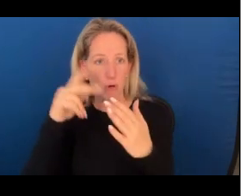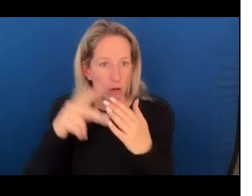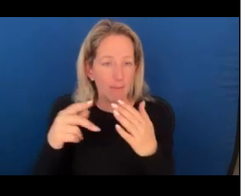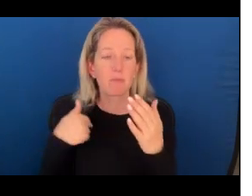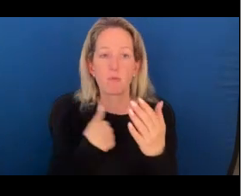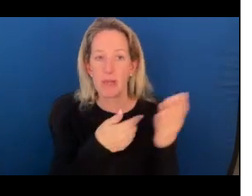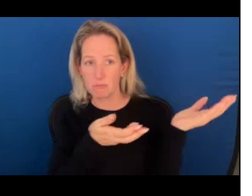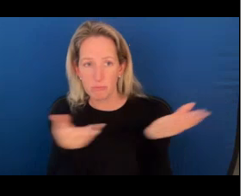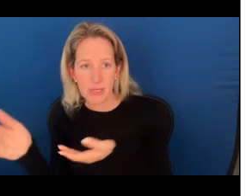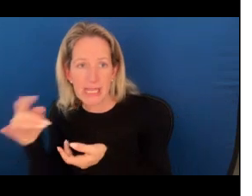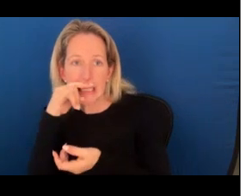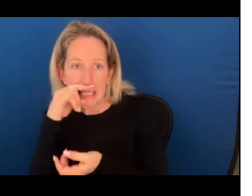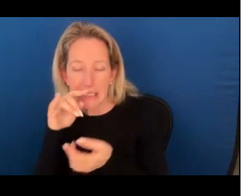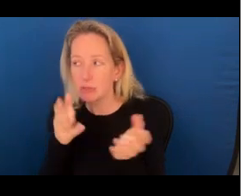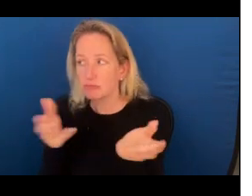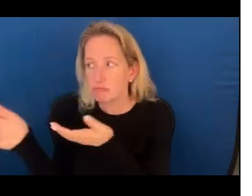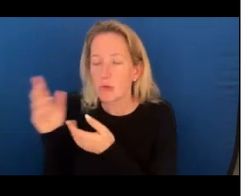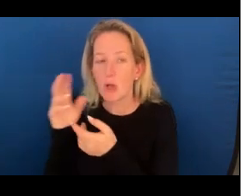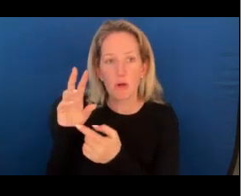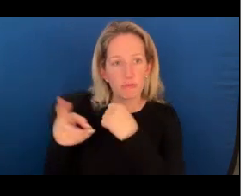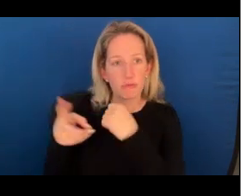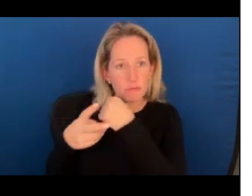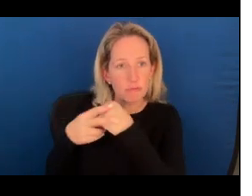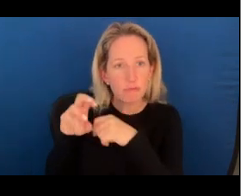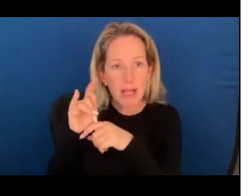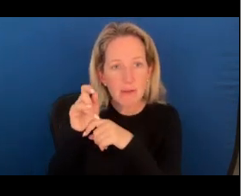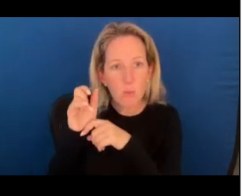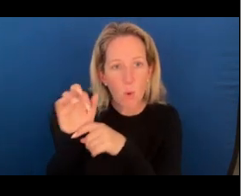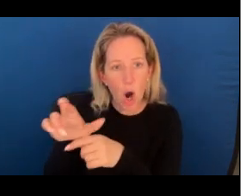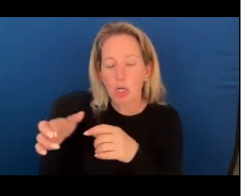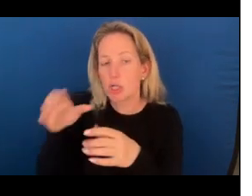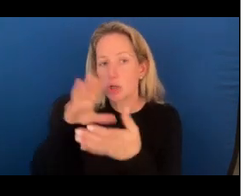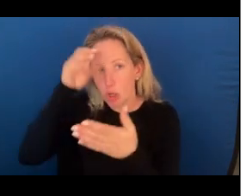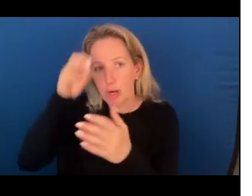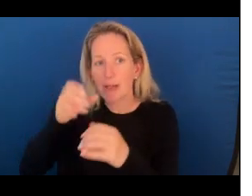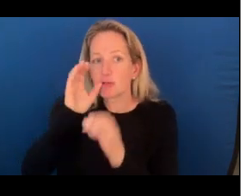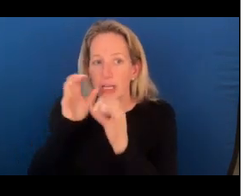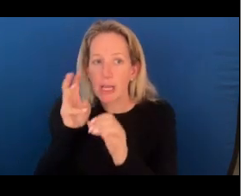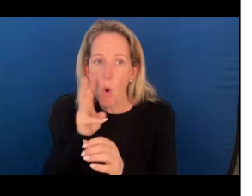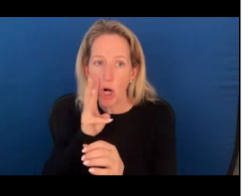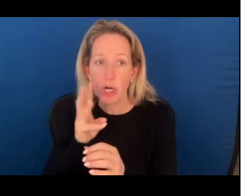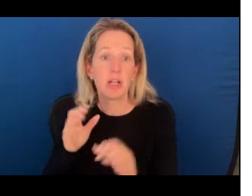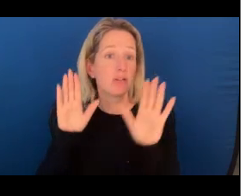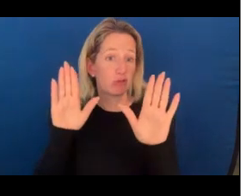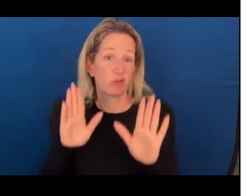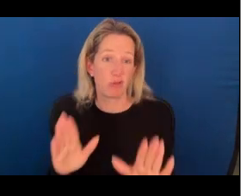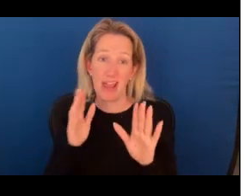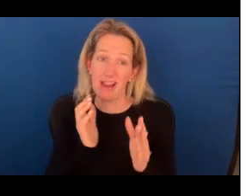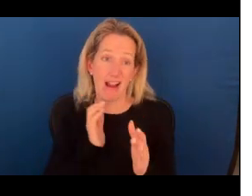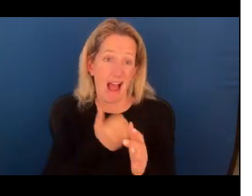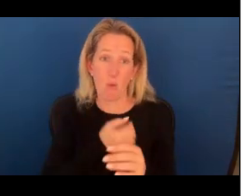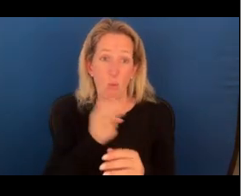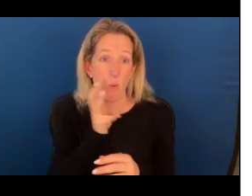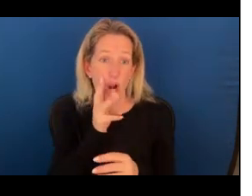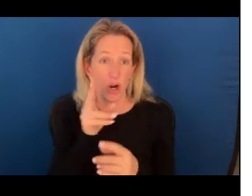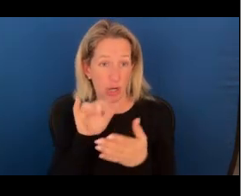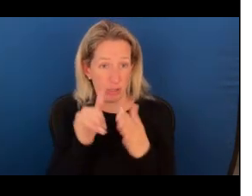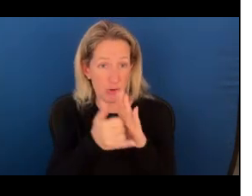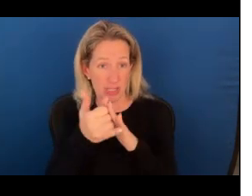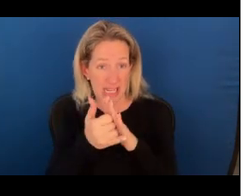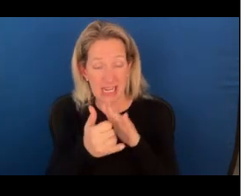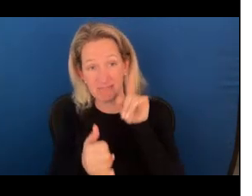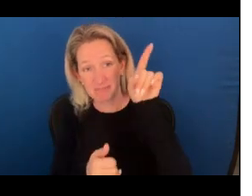reservoirs to learn about the drinking water system. And the great thing about New York City is our water comes from the Catskills unfiltered. Nature cleans our